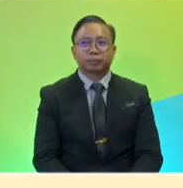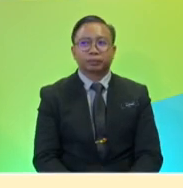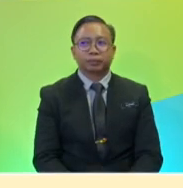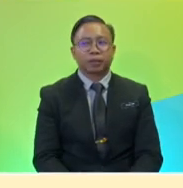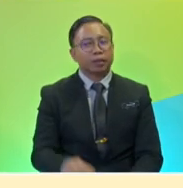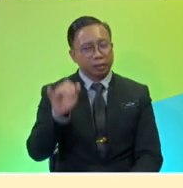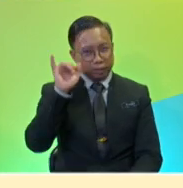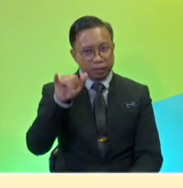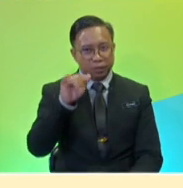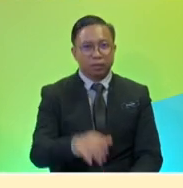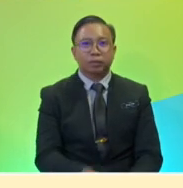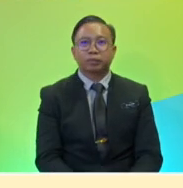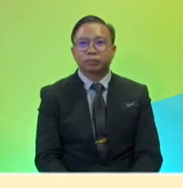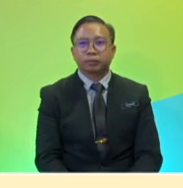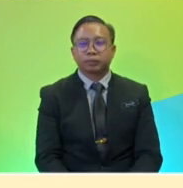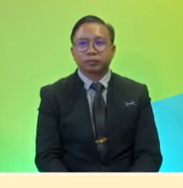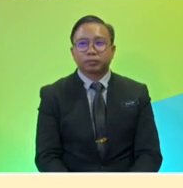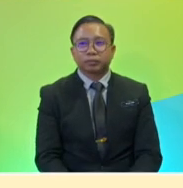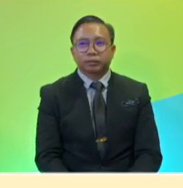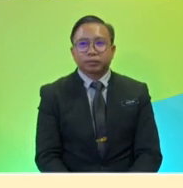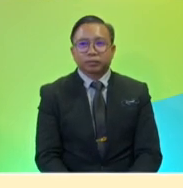Yes, teacher. Yes.